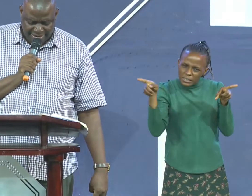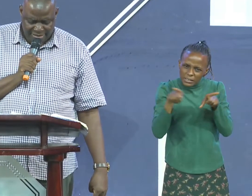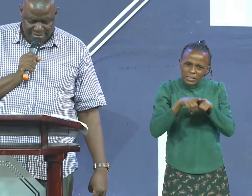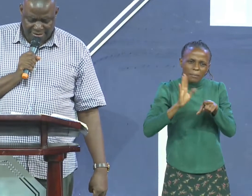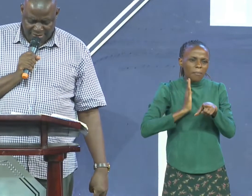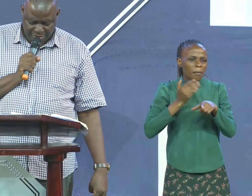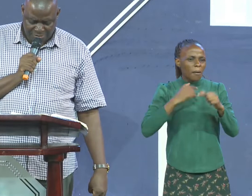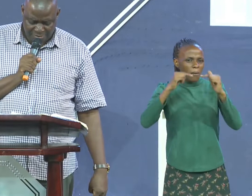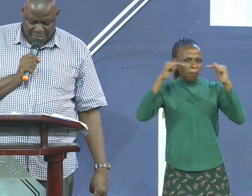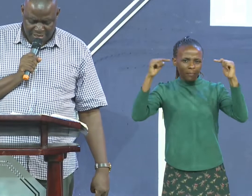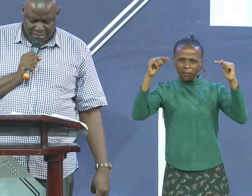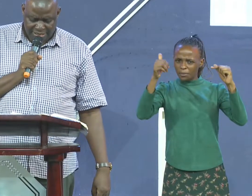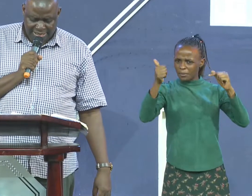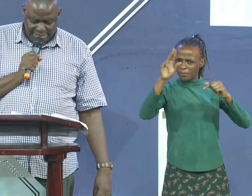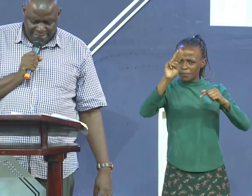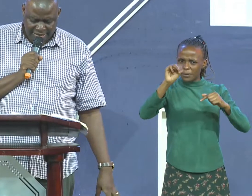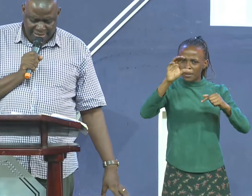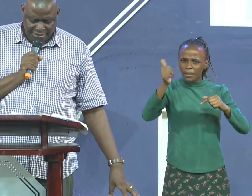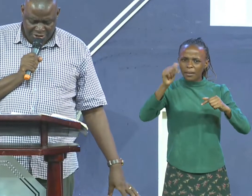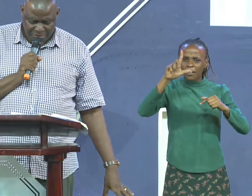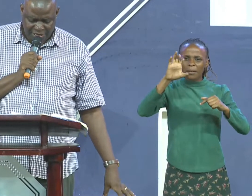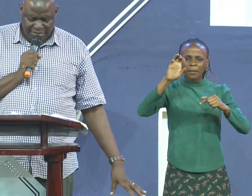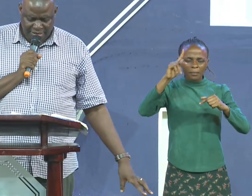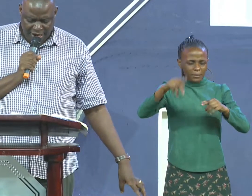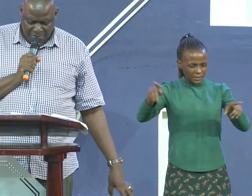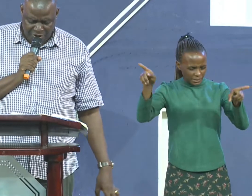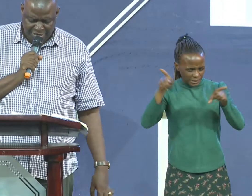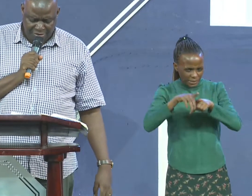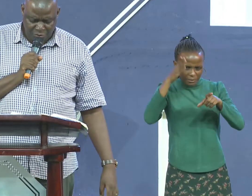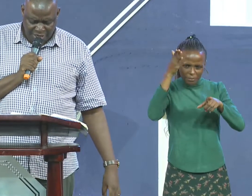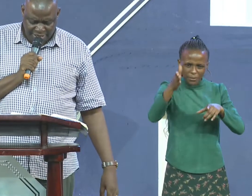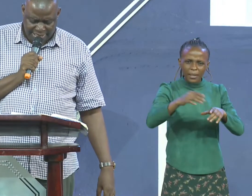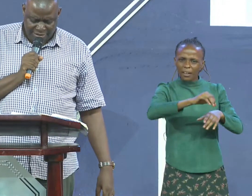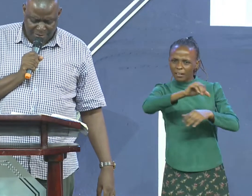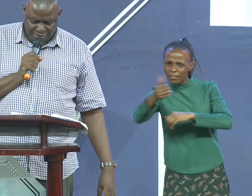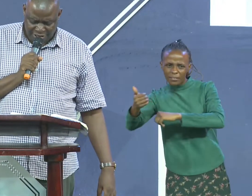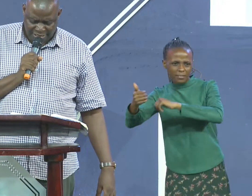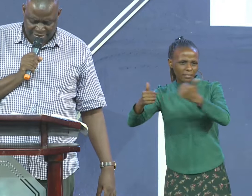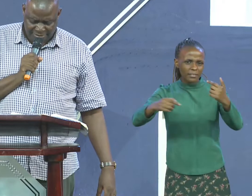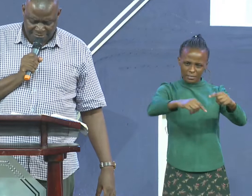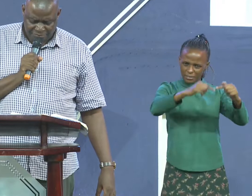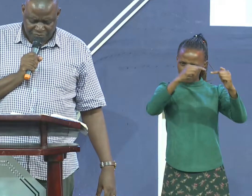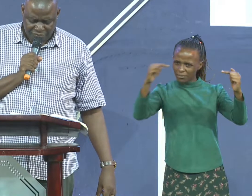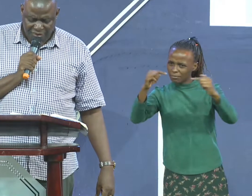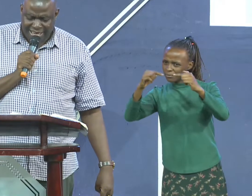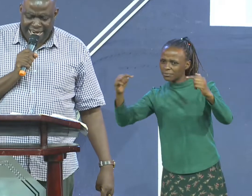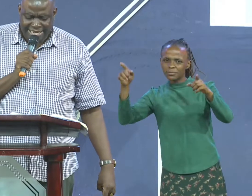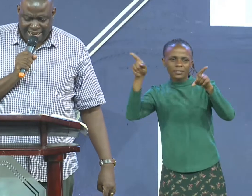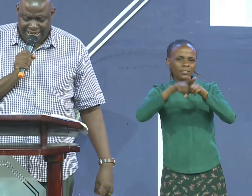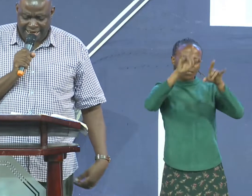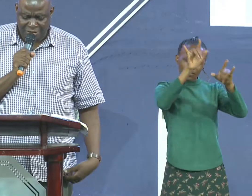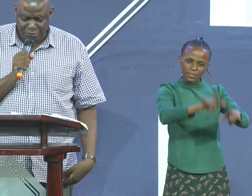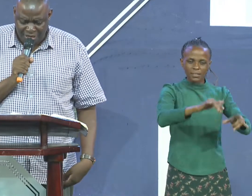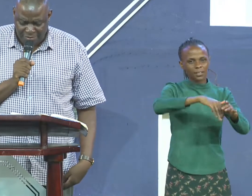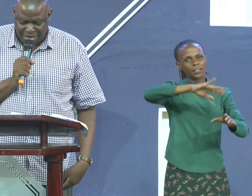the land, the south. The Hittites and the Jebusites and Amorites dwell in the mountains. And